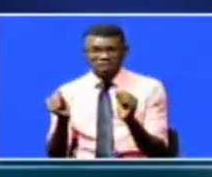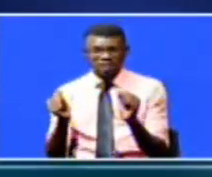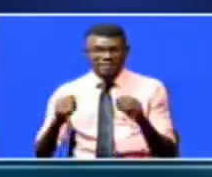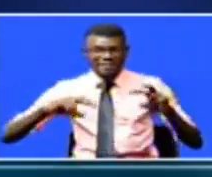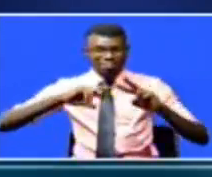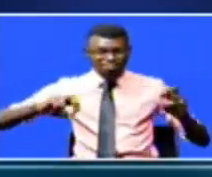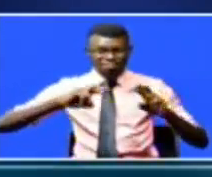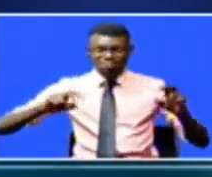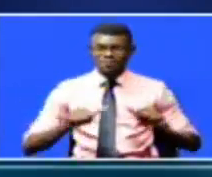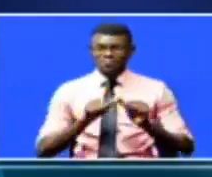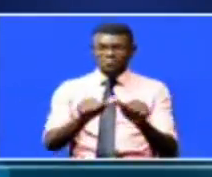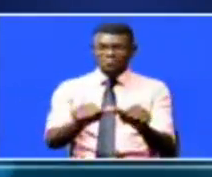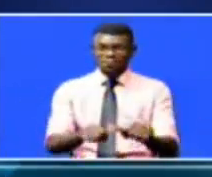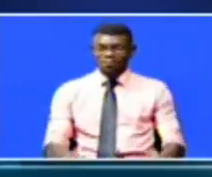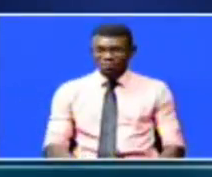commenced.